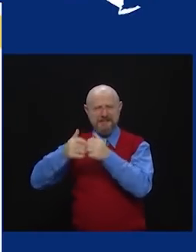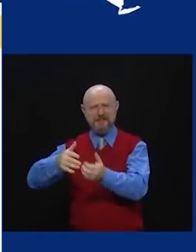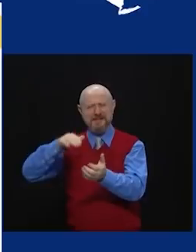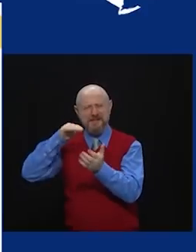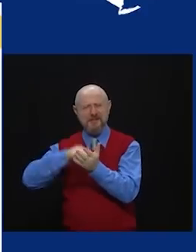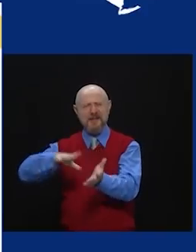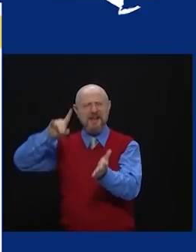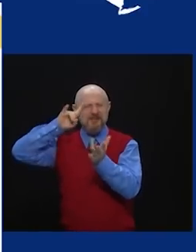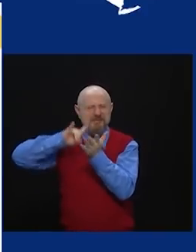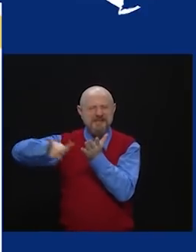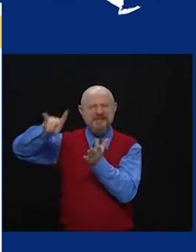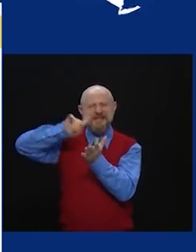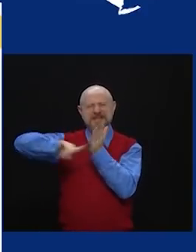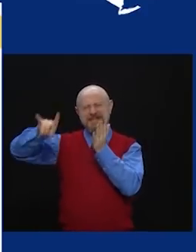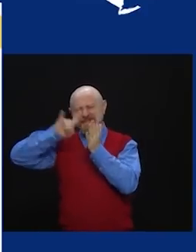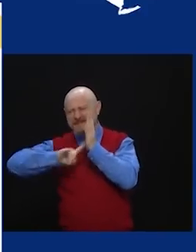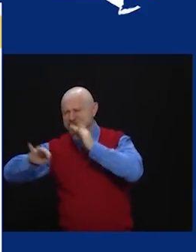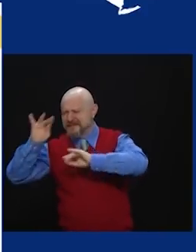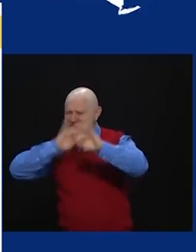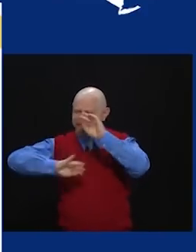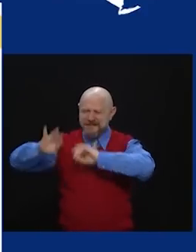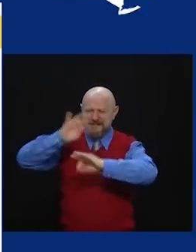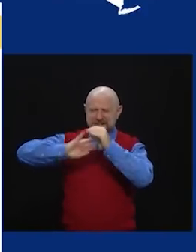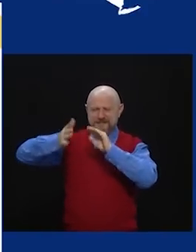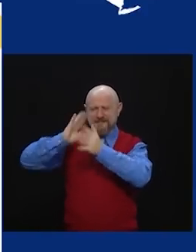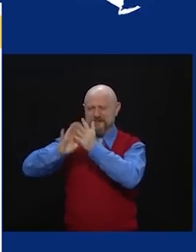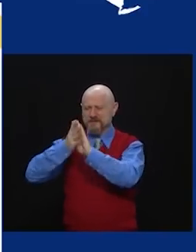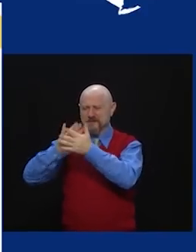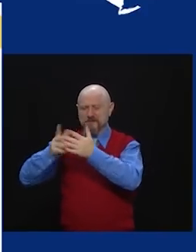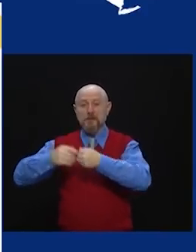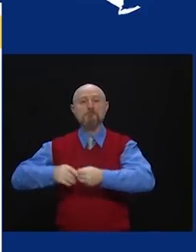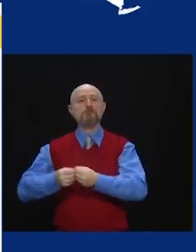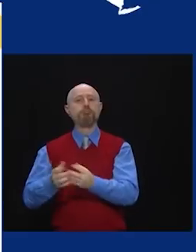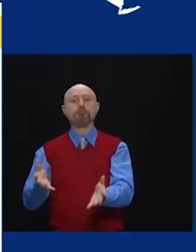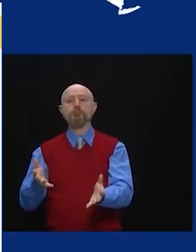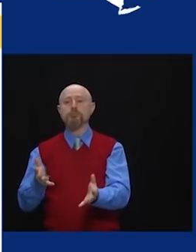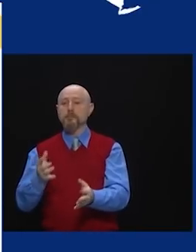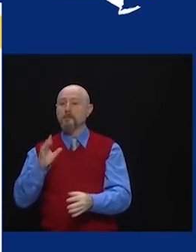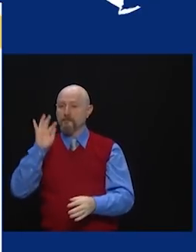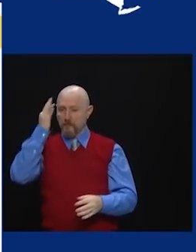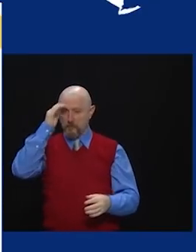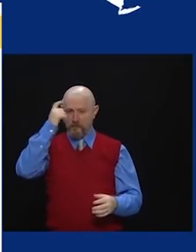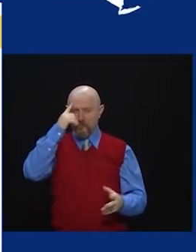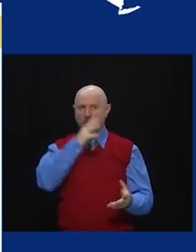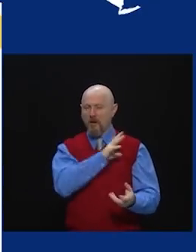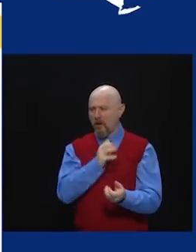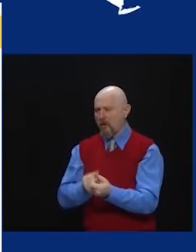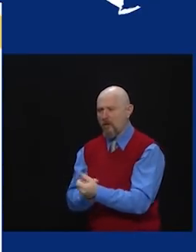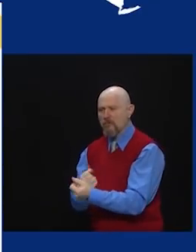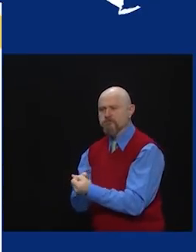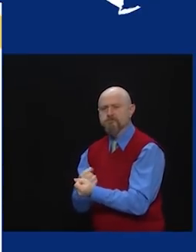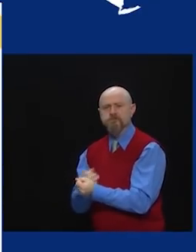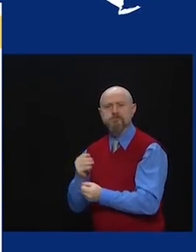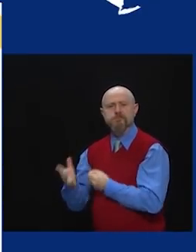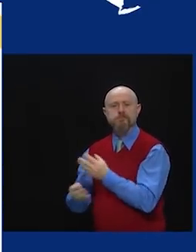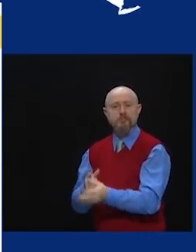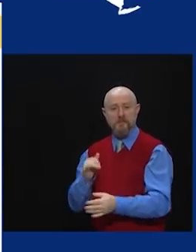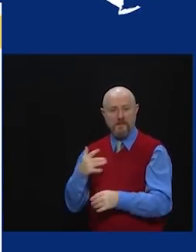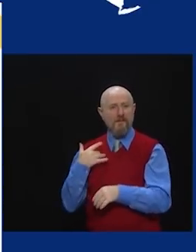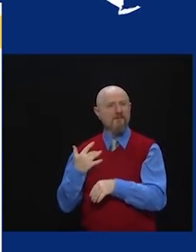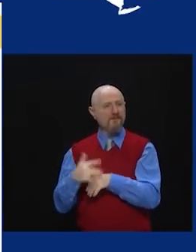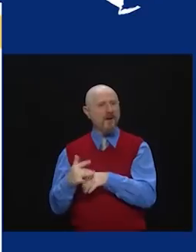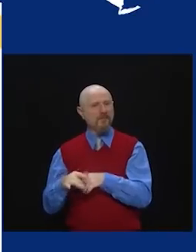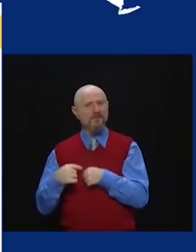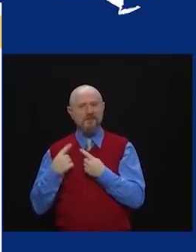pharmaceutical companies, they got it done with support from the federal government. So we've had available since this time last year, literally remember a